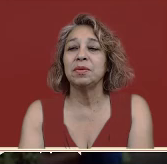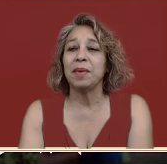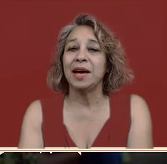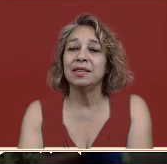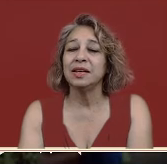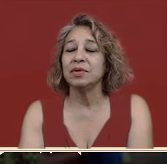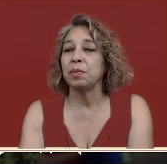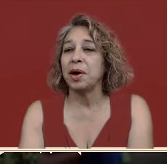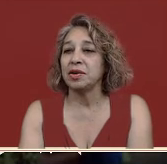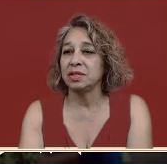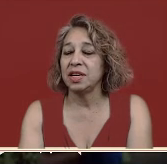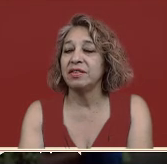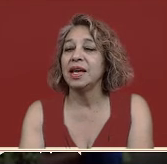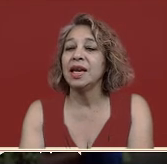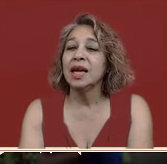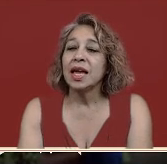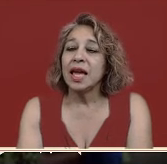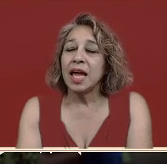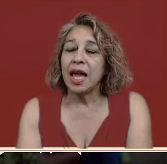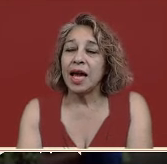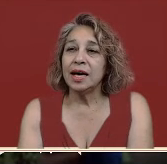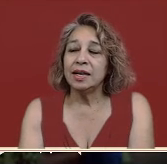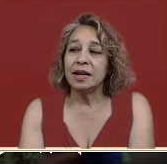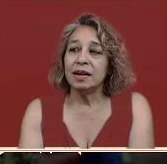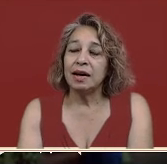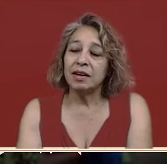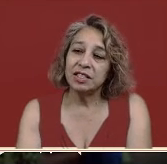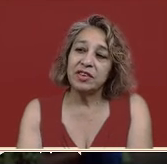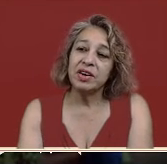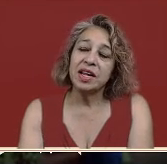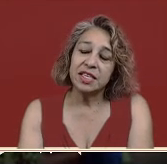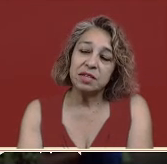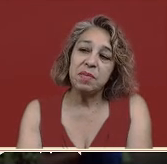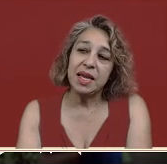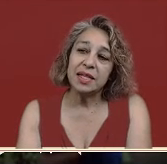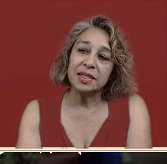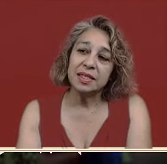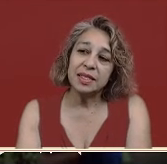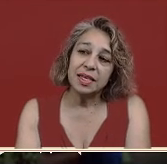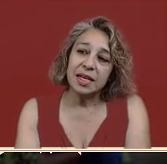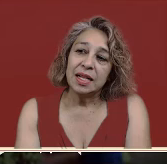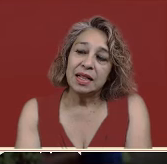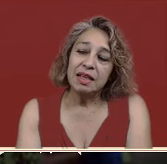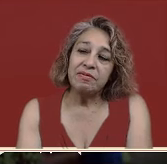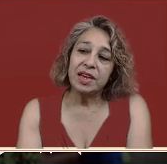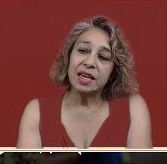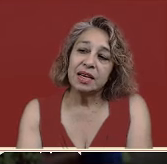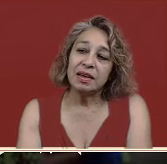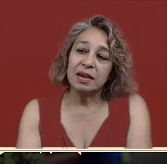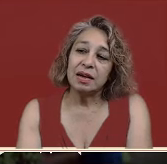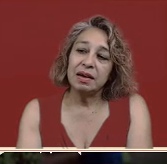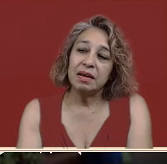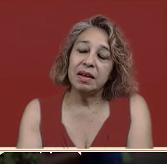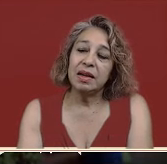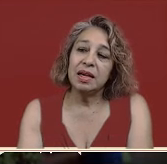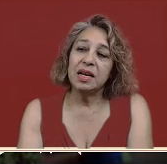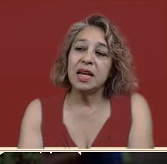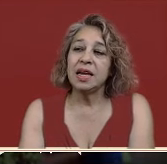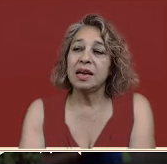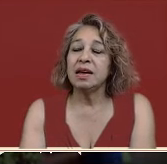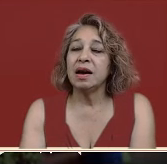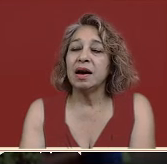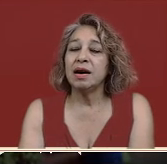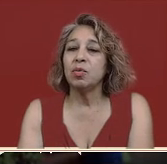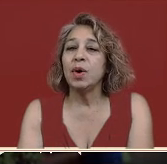that was about. It was about austerity. And austerity just means living in